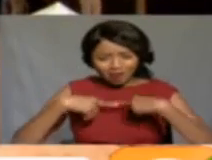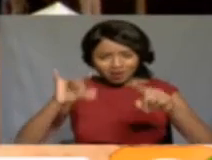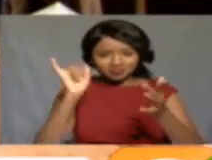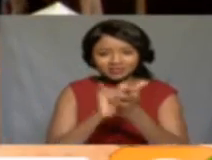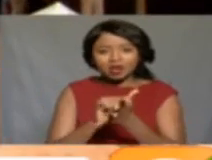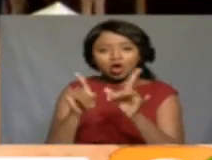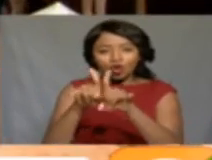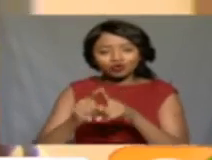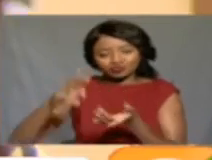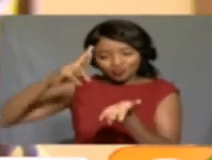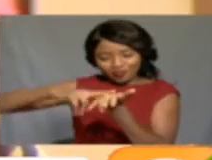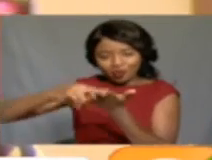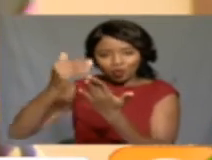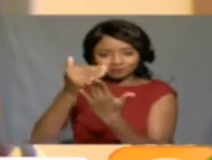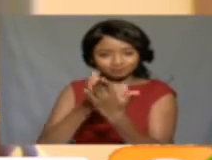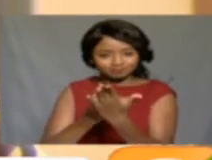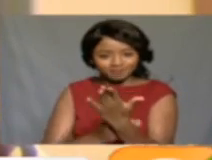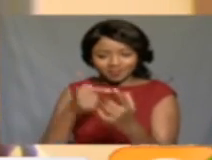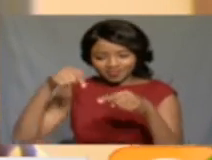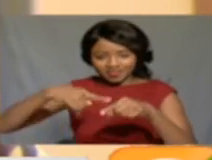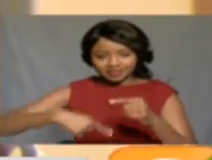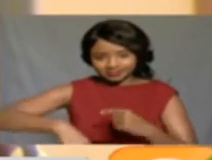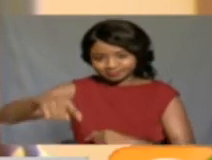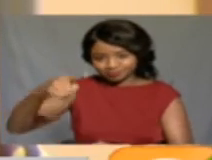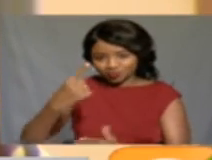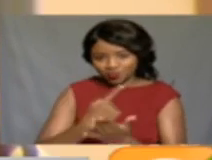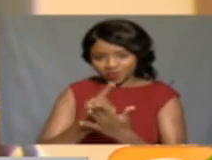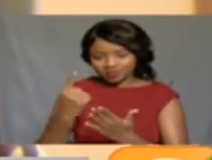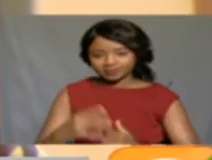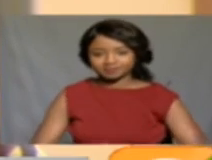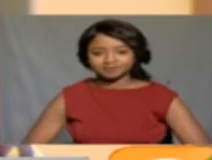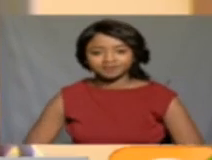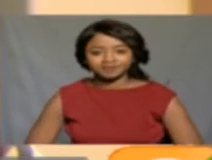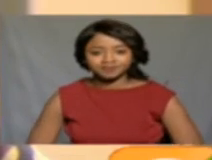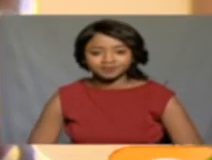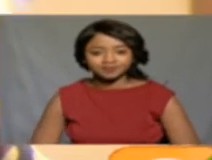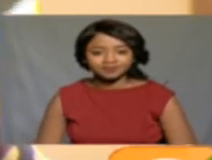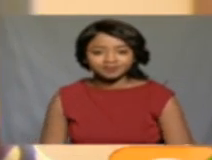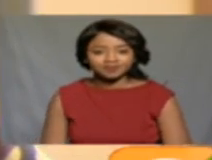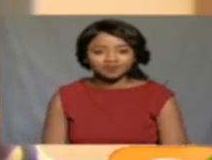expected to record a statement later this week. Hassan Mugambi, Citizen TV.